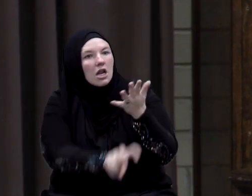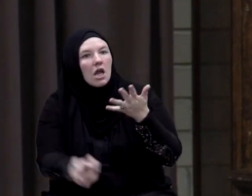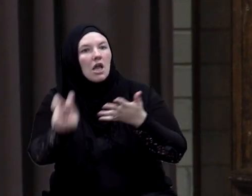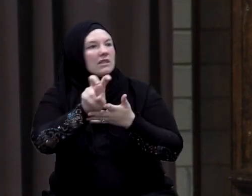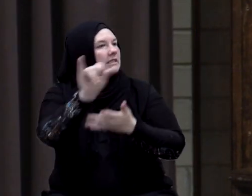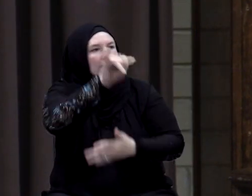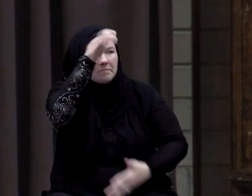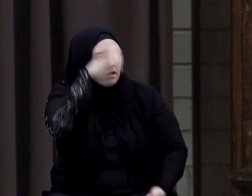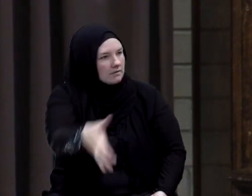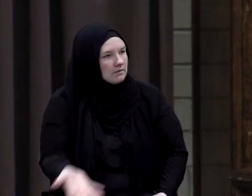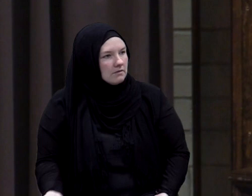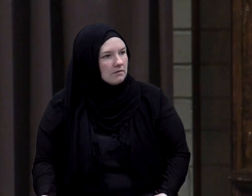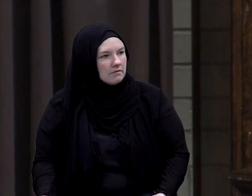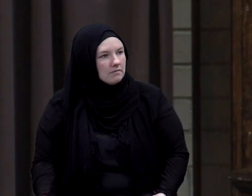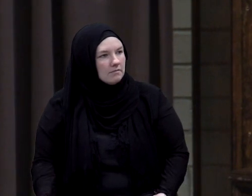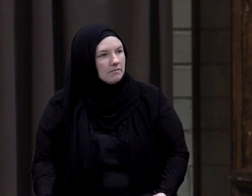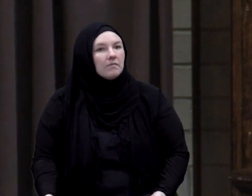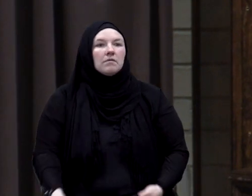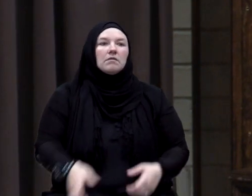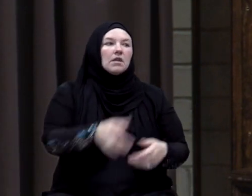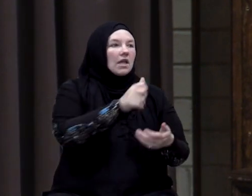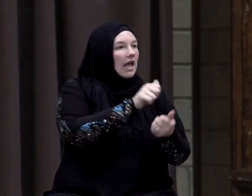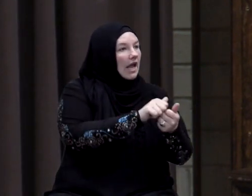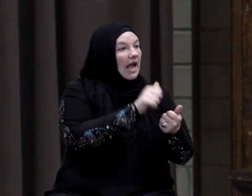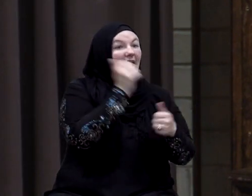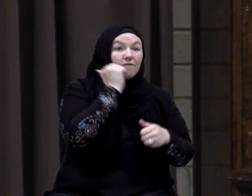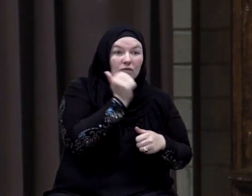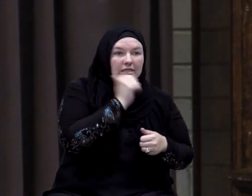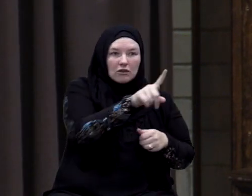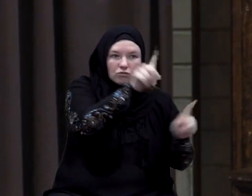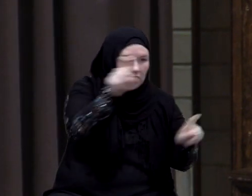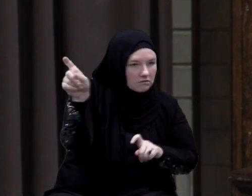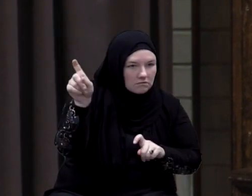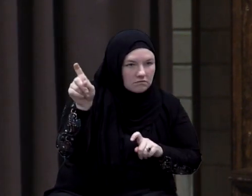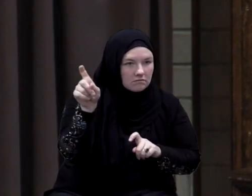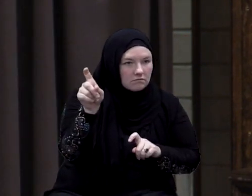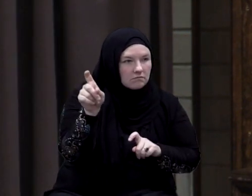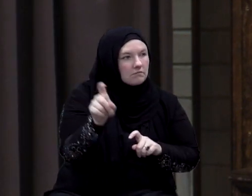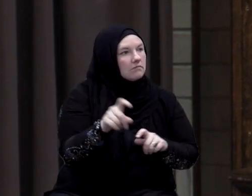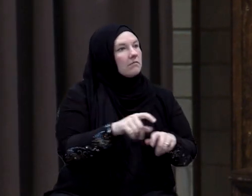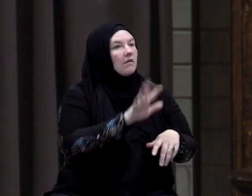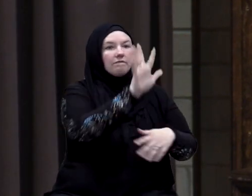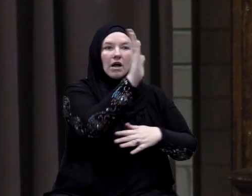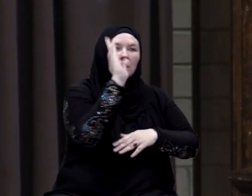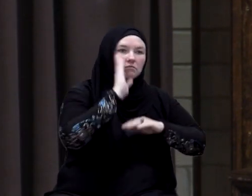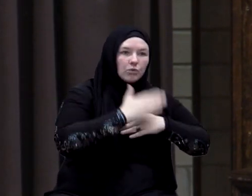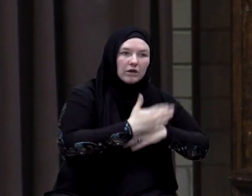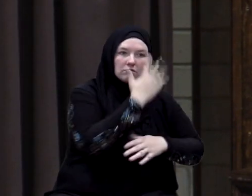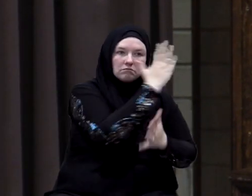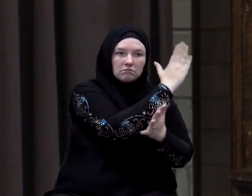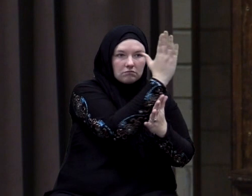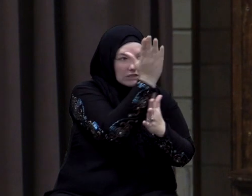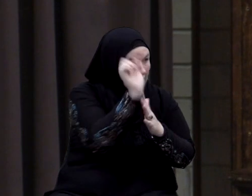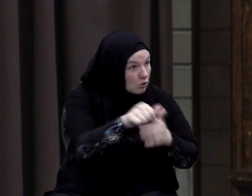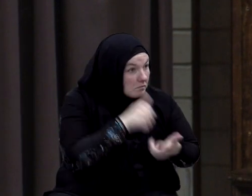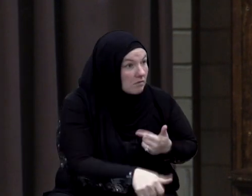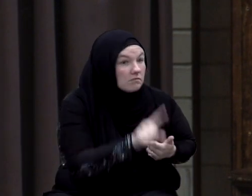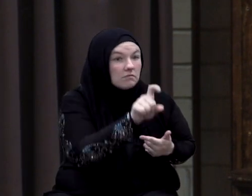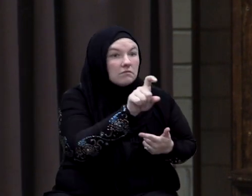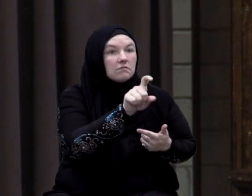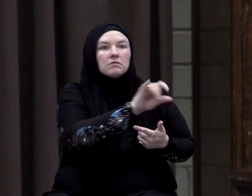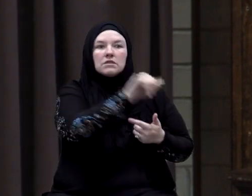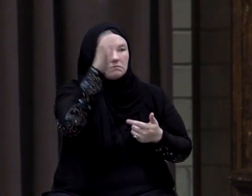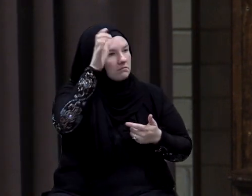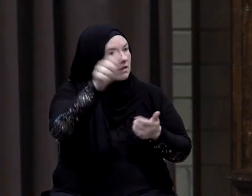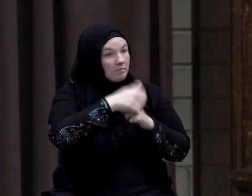is about Allah, and mostly it's about us and our relationship with Allah. But what